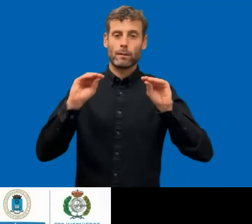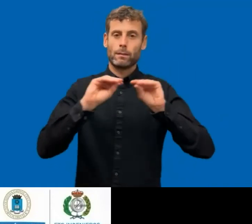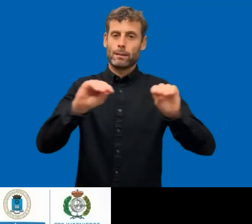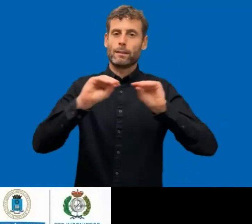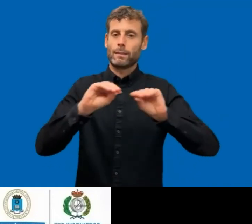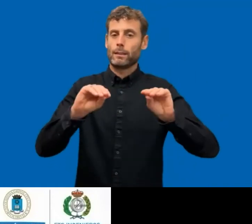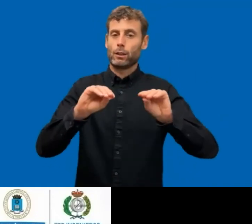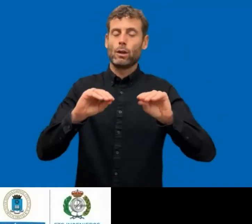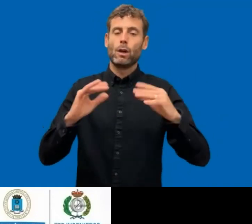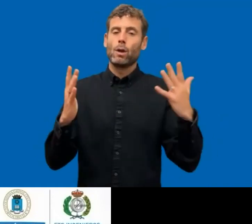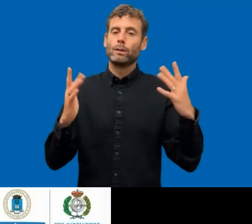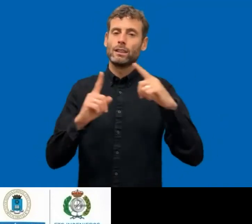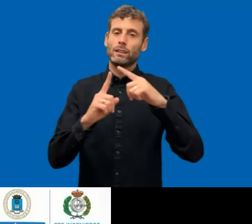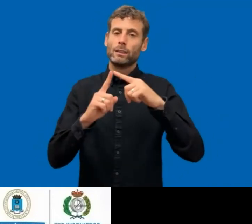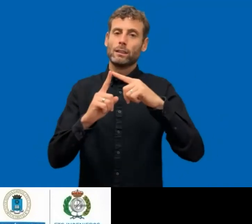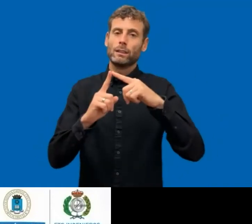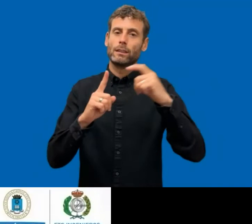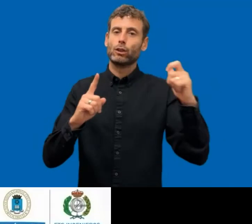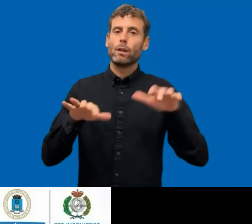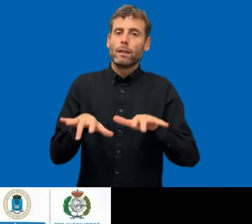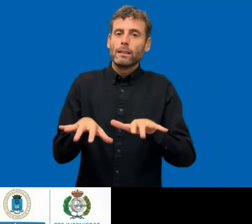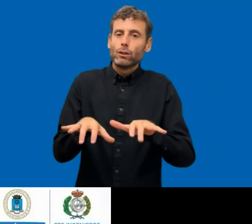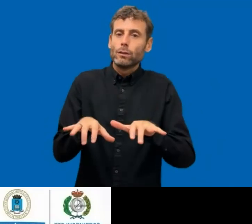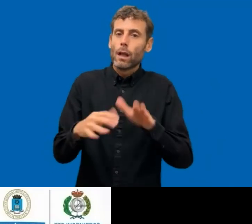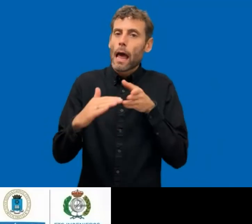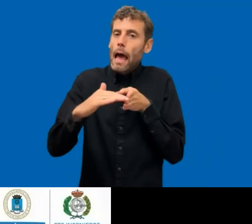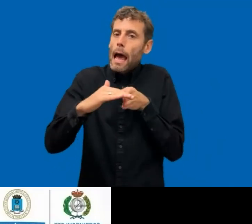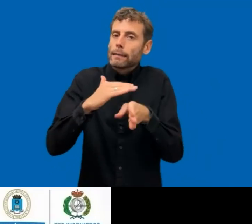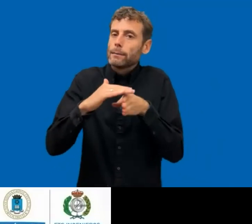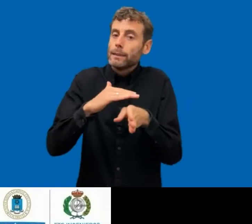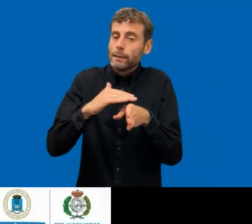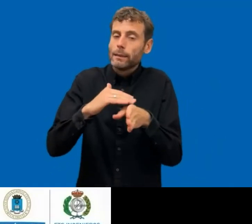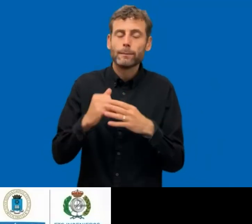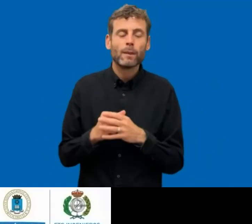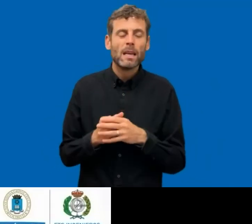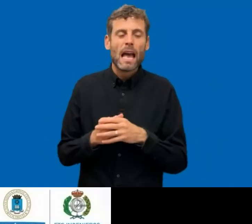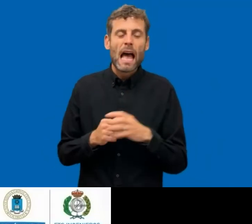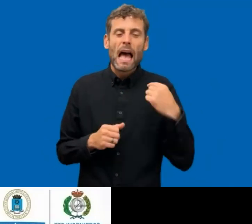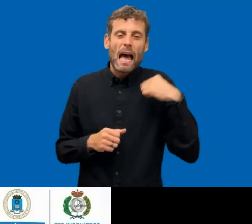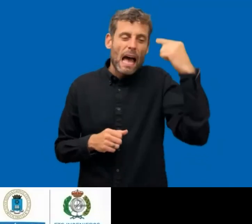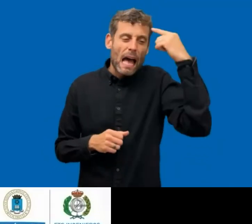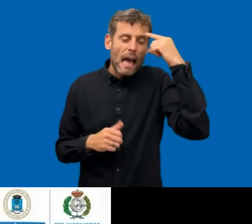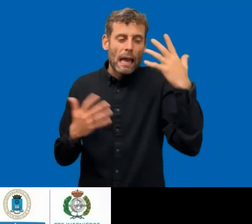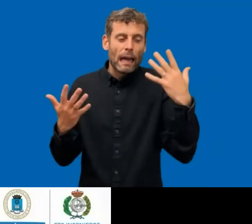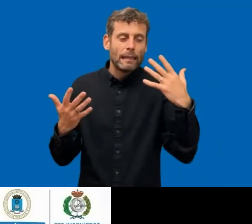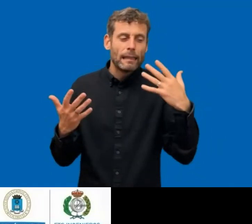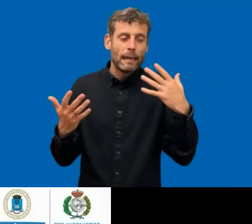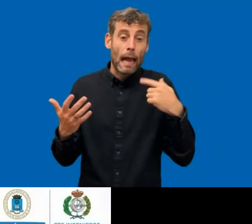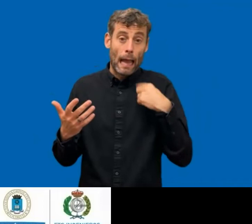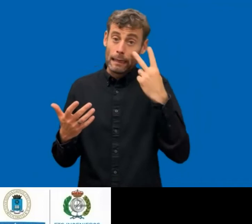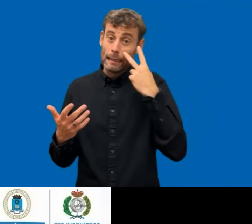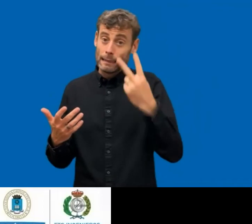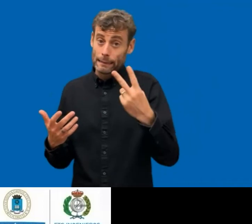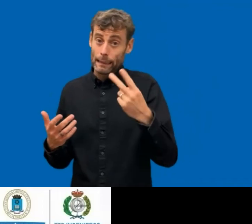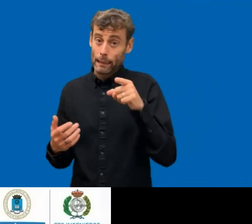digital accessibility. We've been doing, I've known your fantastic videos with Microsoft and Funka. I've done